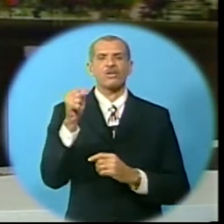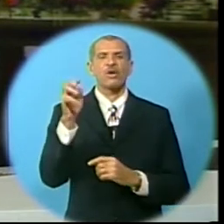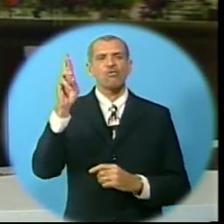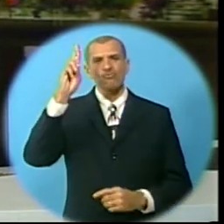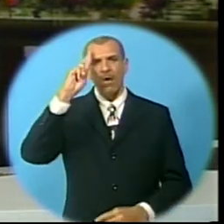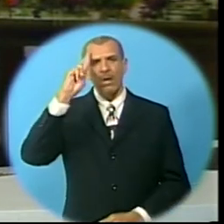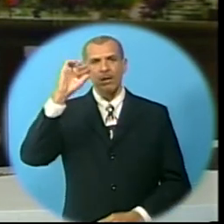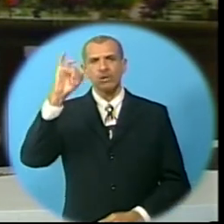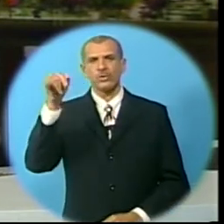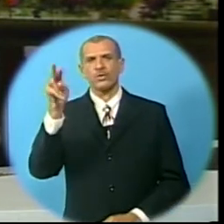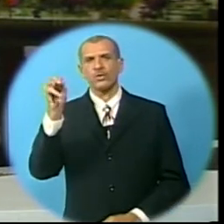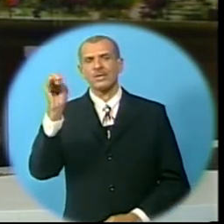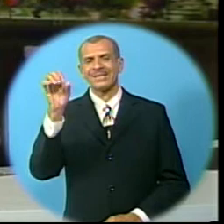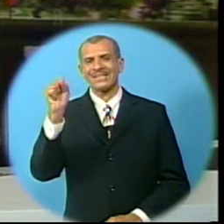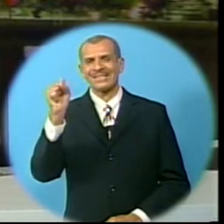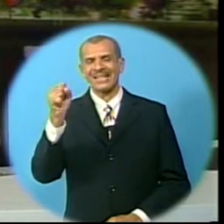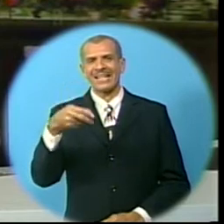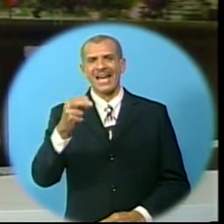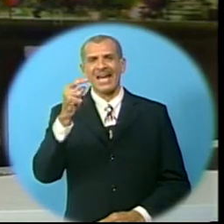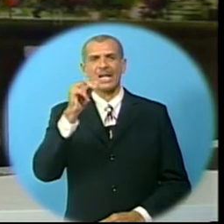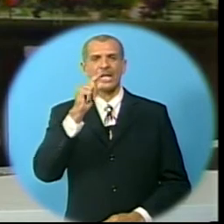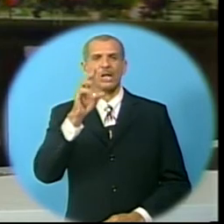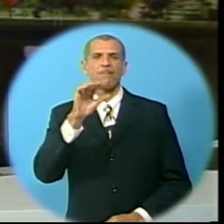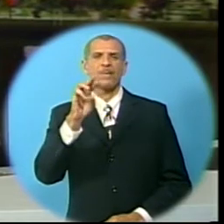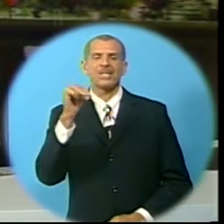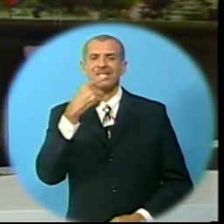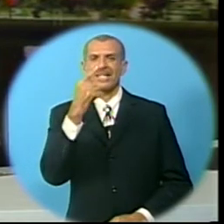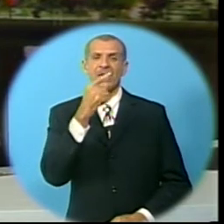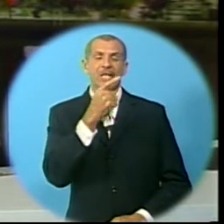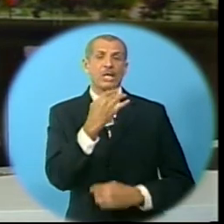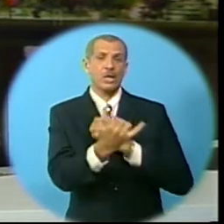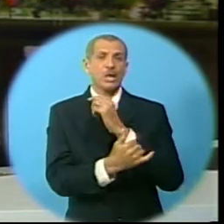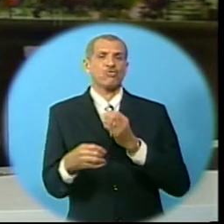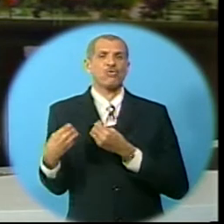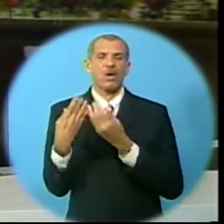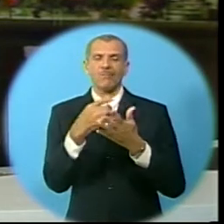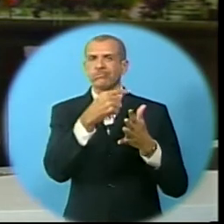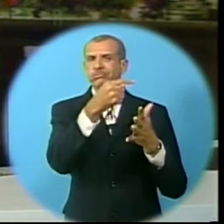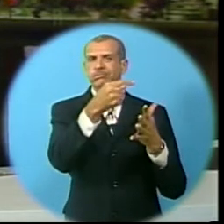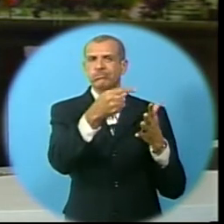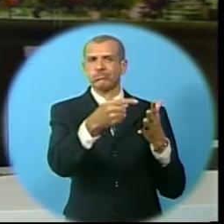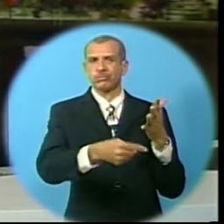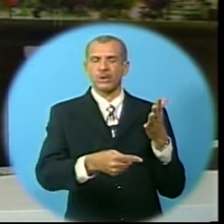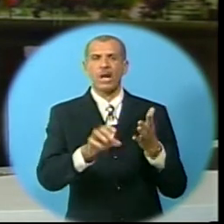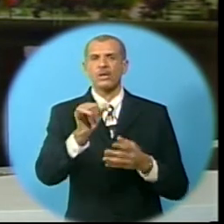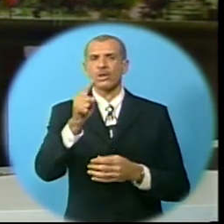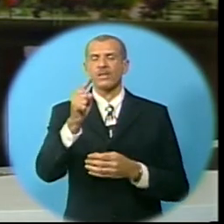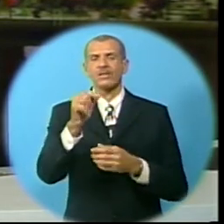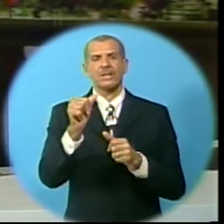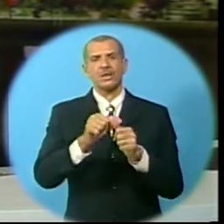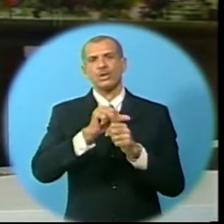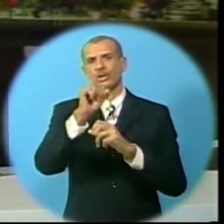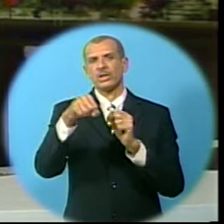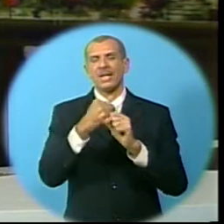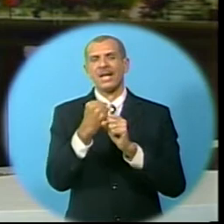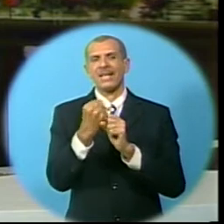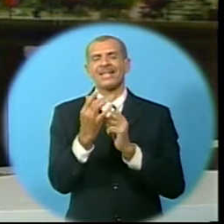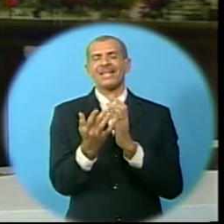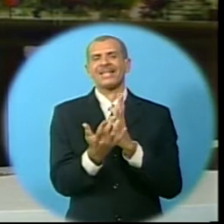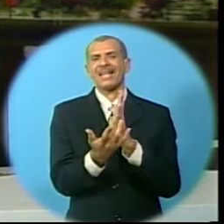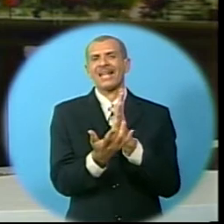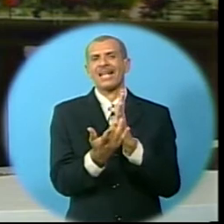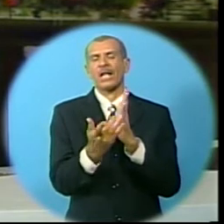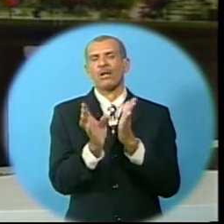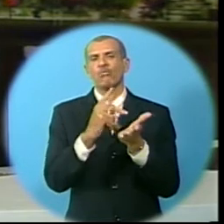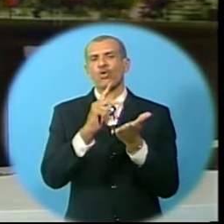Ronald Jones. The High Commissioner said her country offered a number of scholarships each year through its Indian Technical